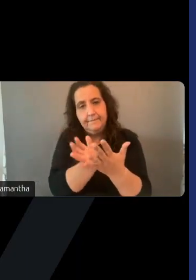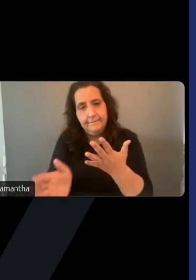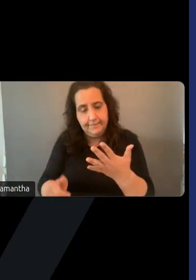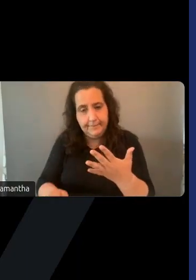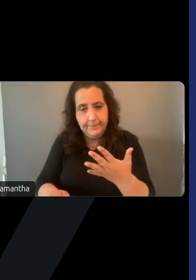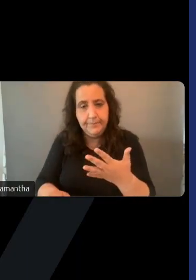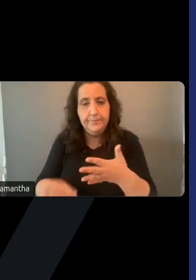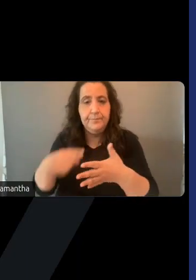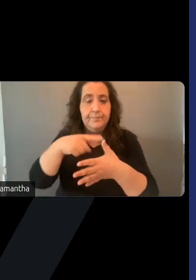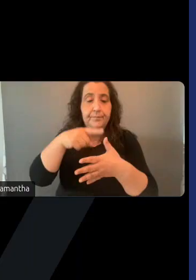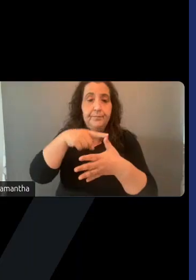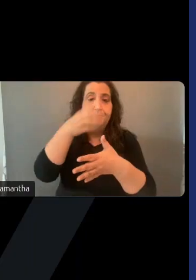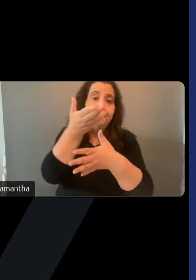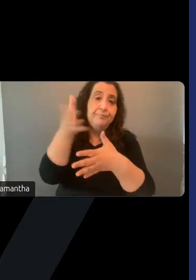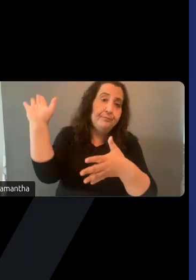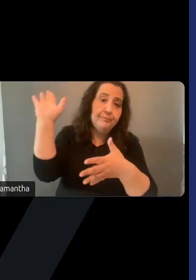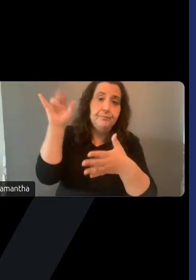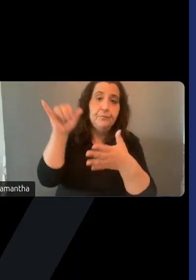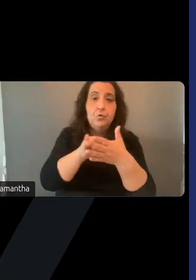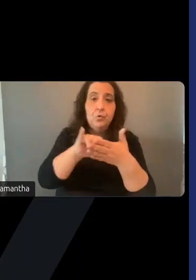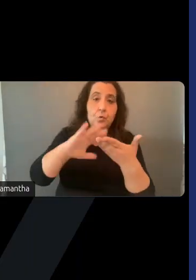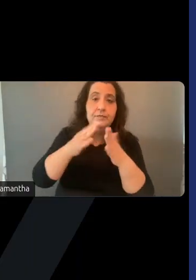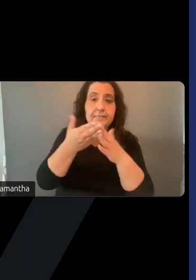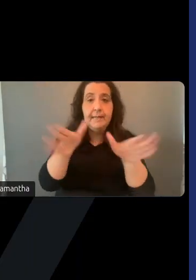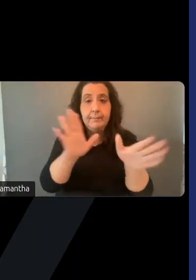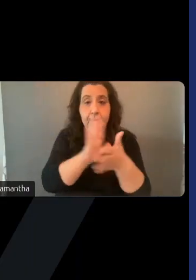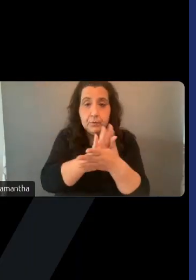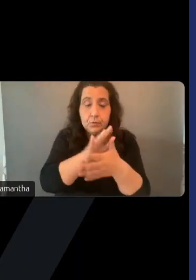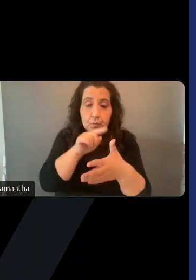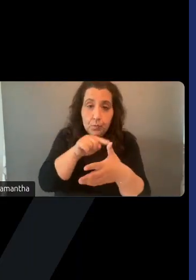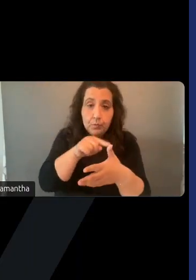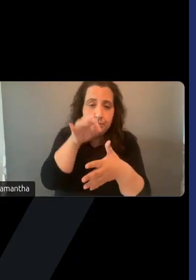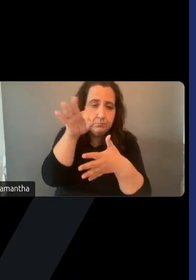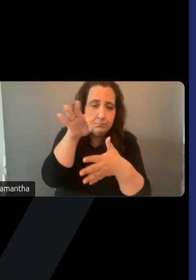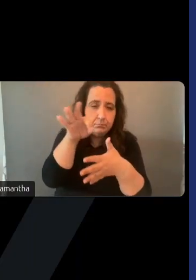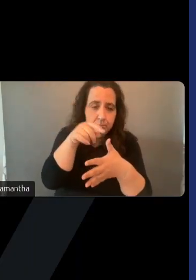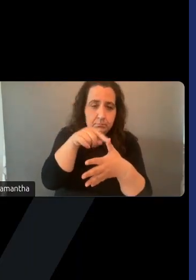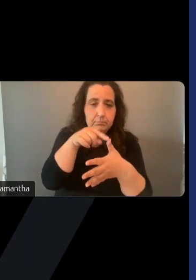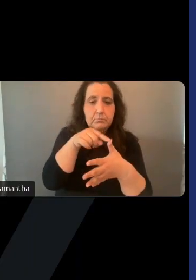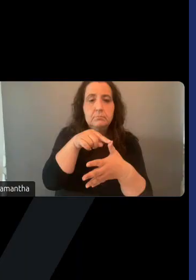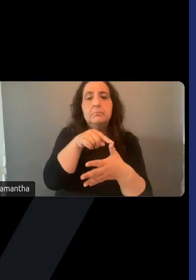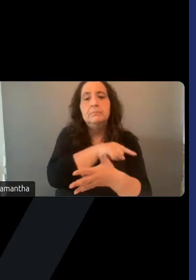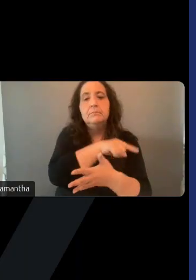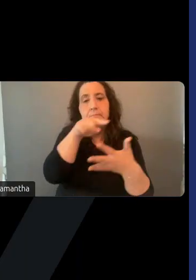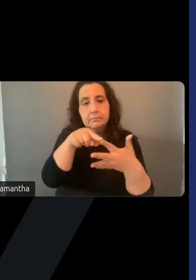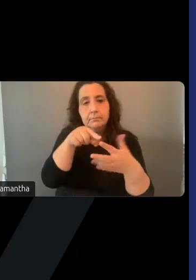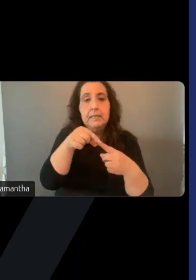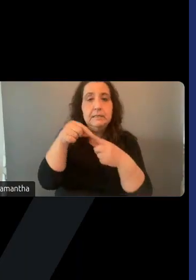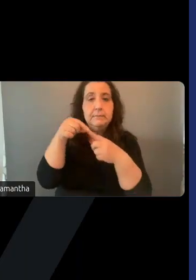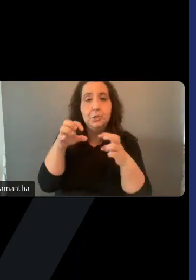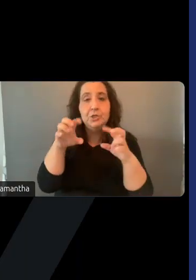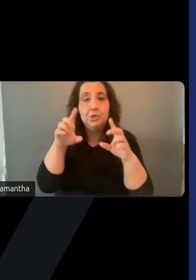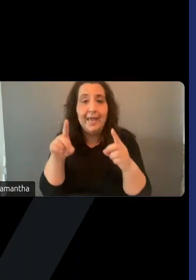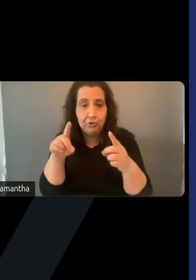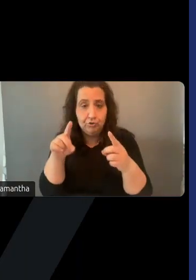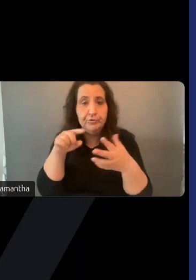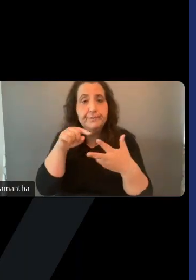We have an overview of New York City Public Schools. We're going to talk about the special education